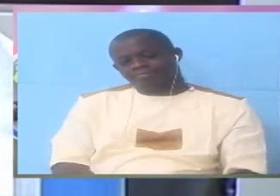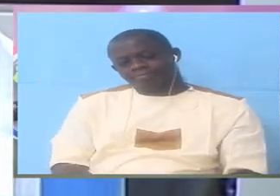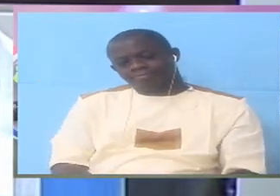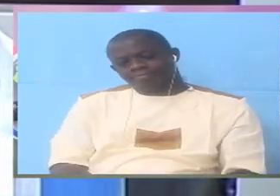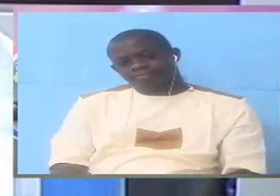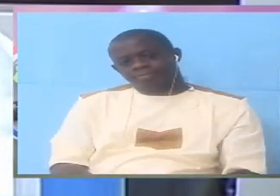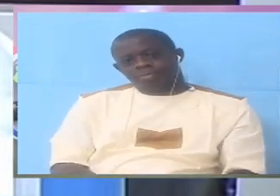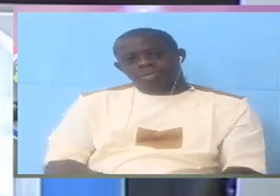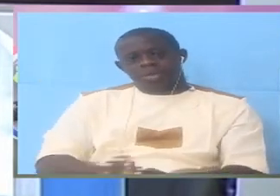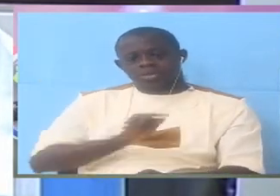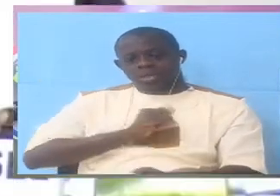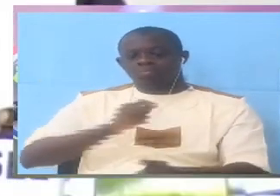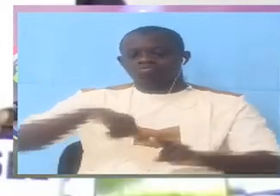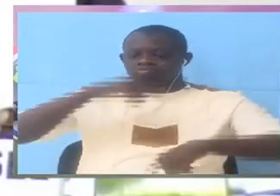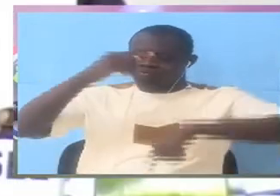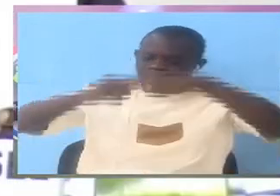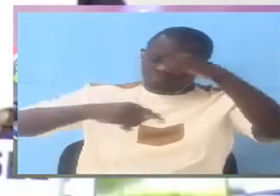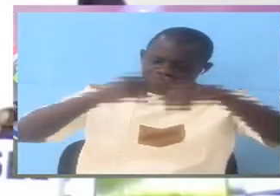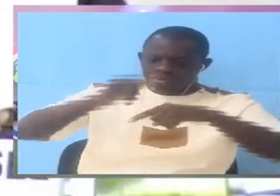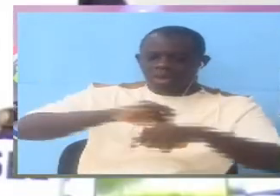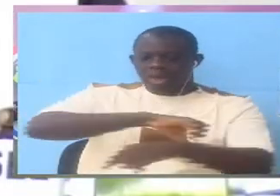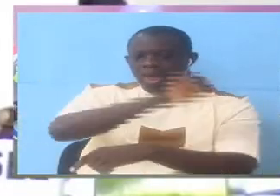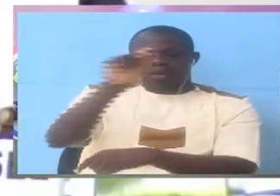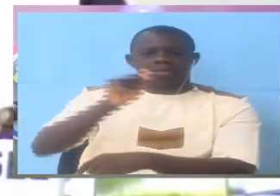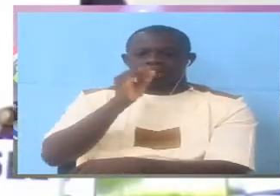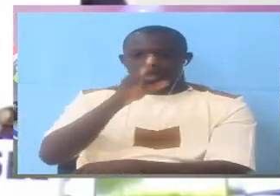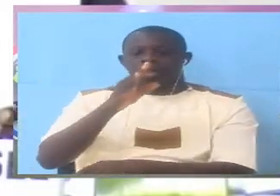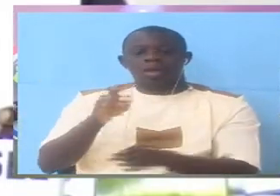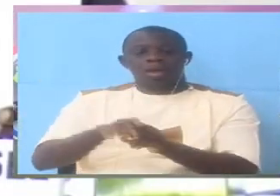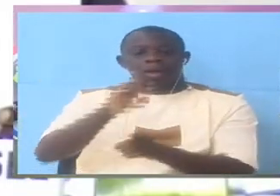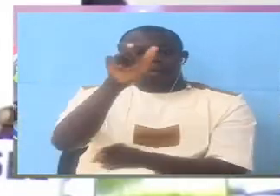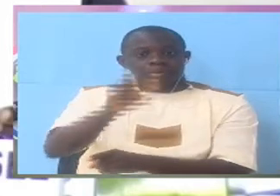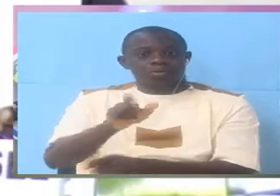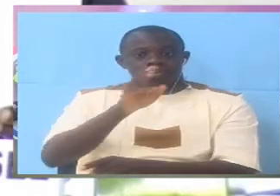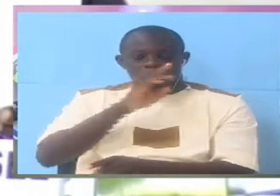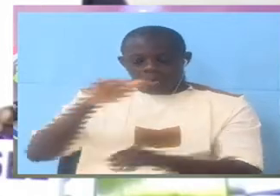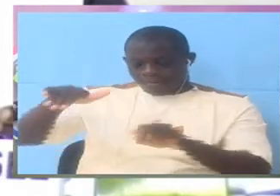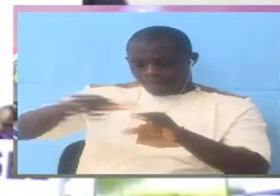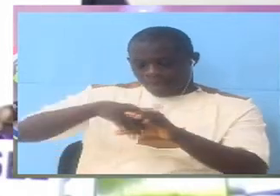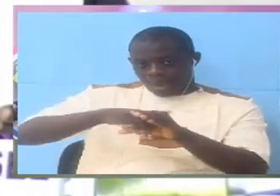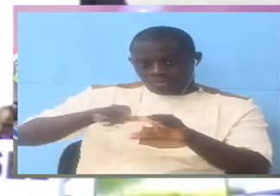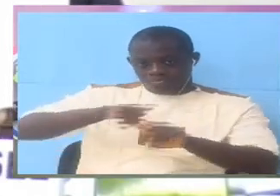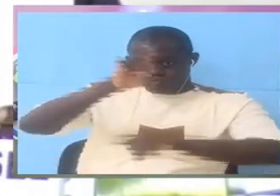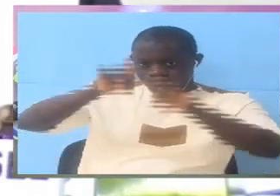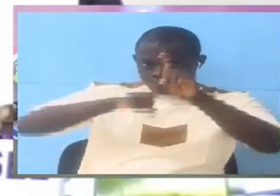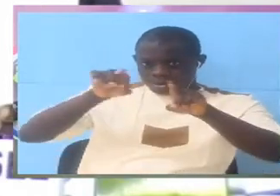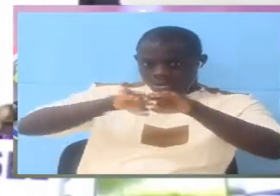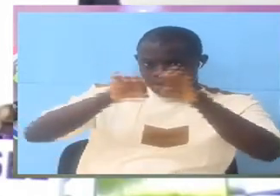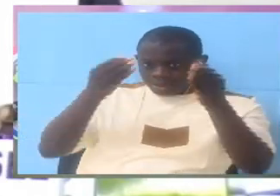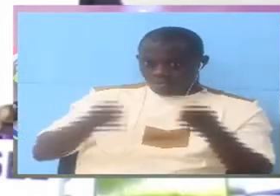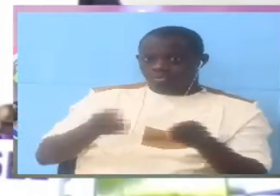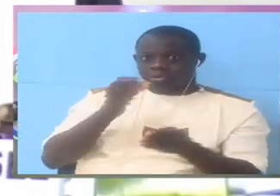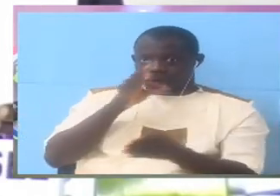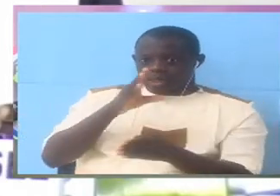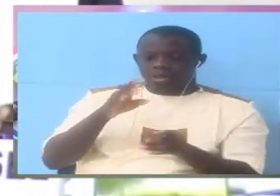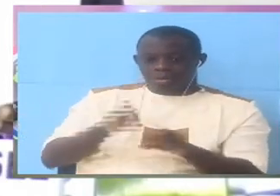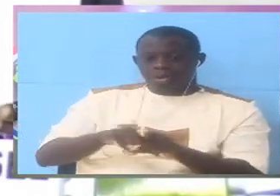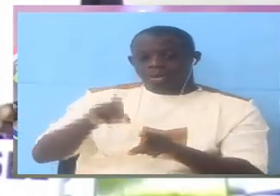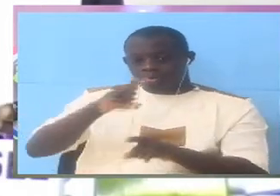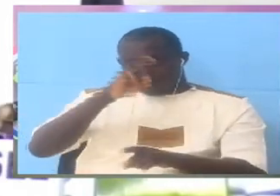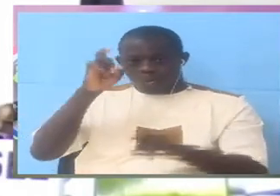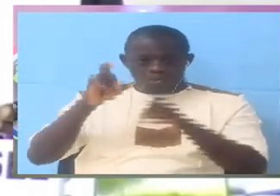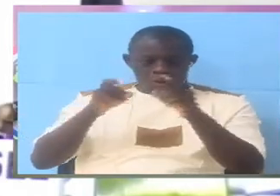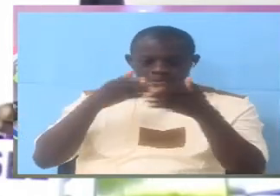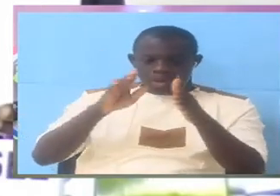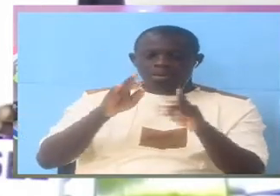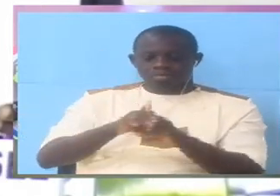And then he went on to say, someone within the panel said that operation-wise, I was the head